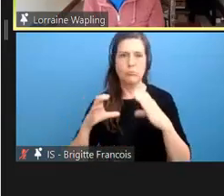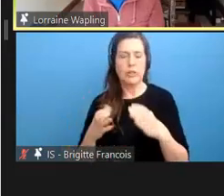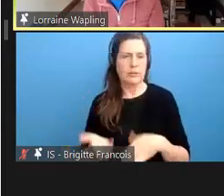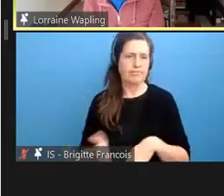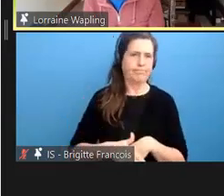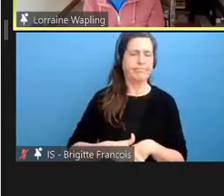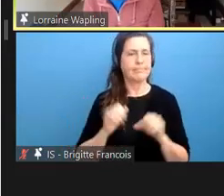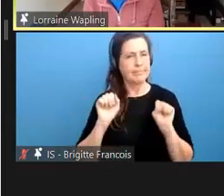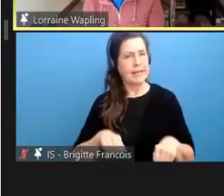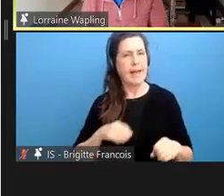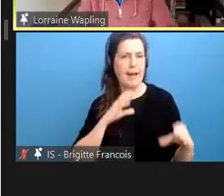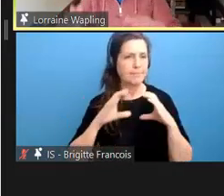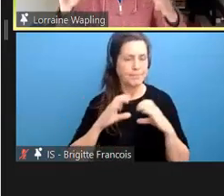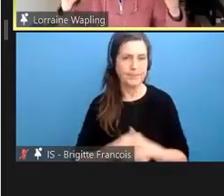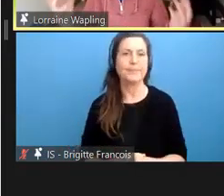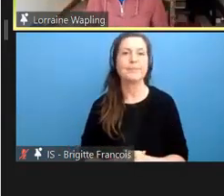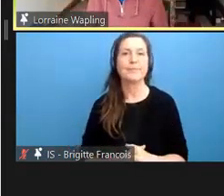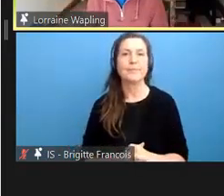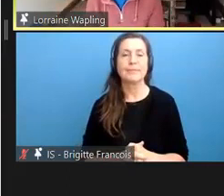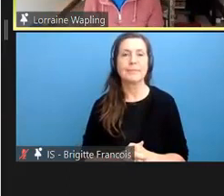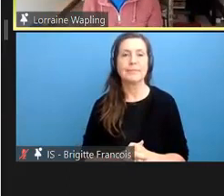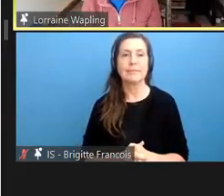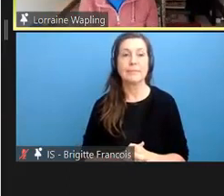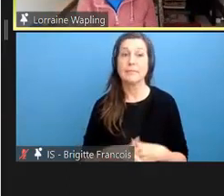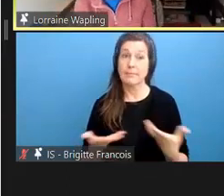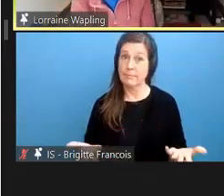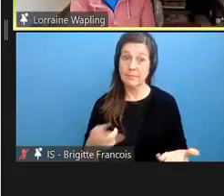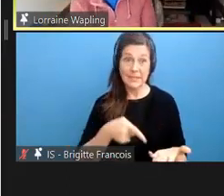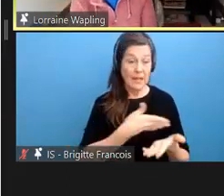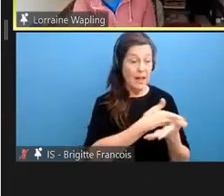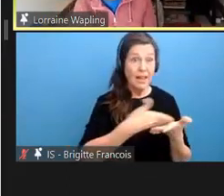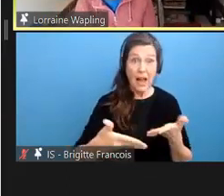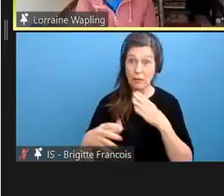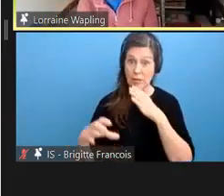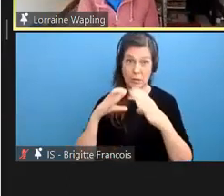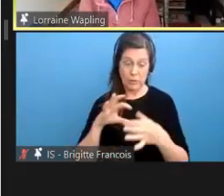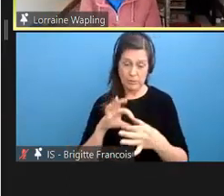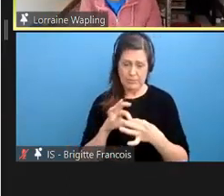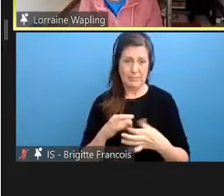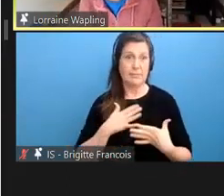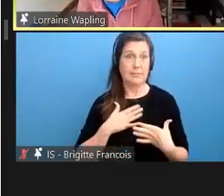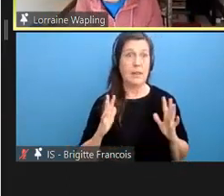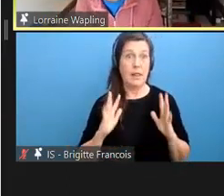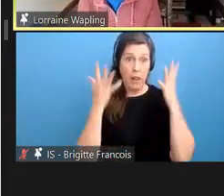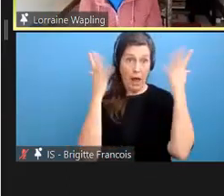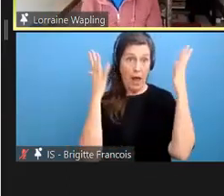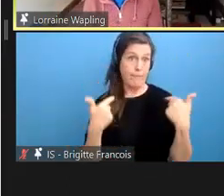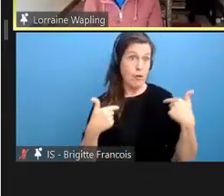So language and communication, basically fundamental to our lives because obviously we're a social species.